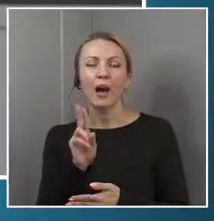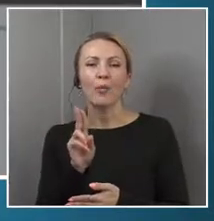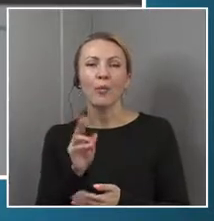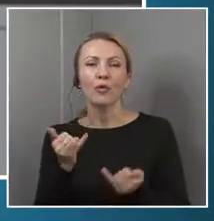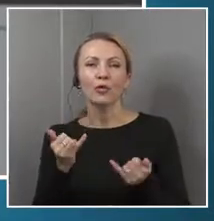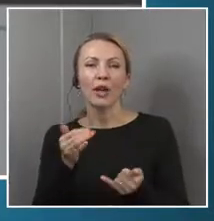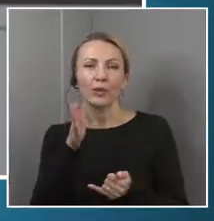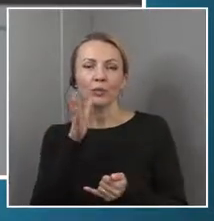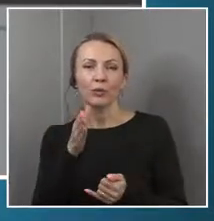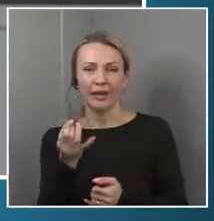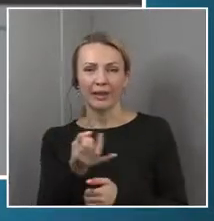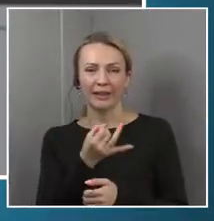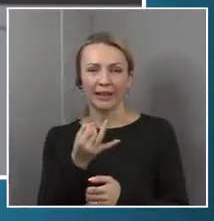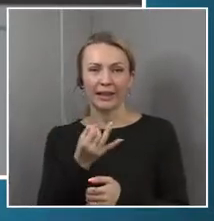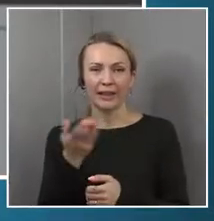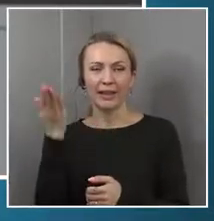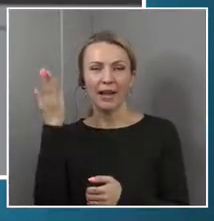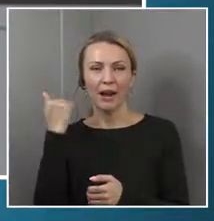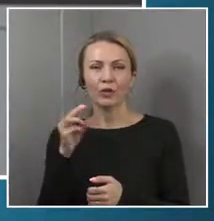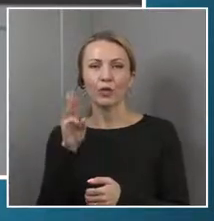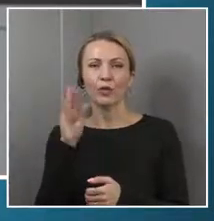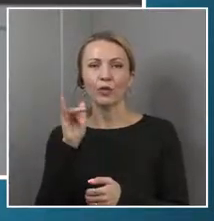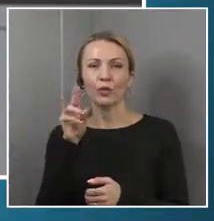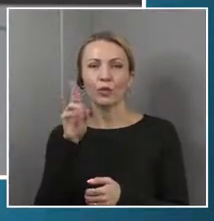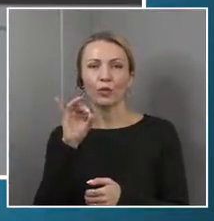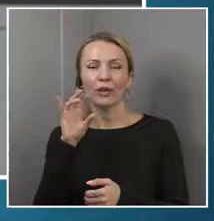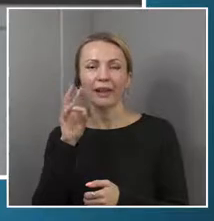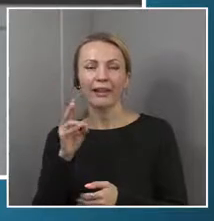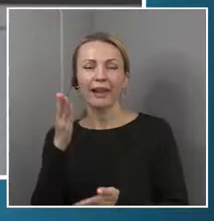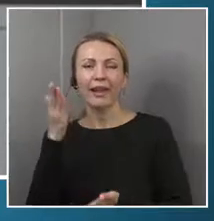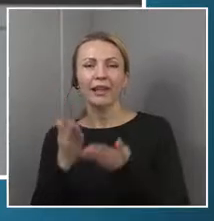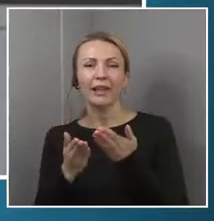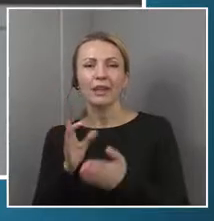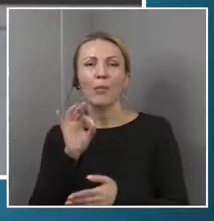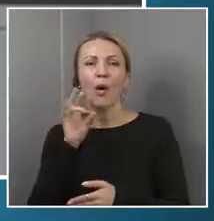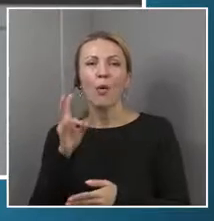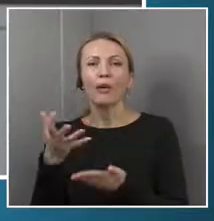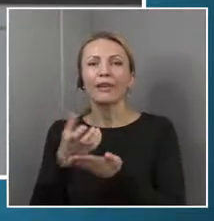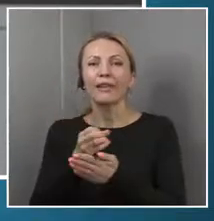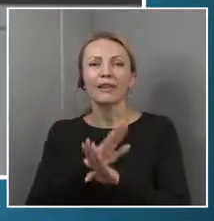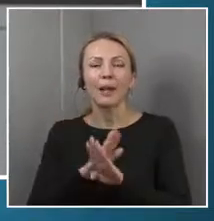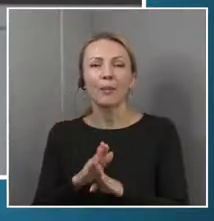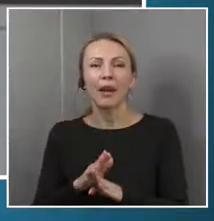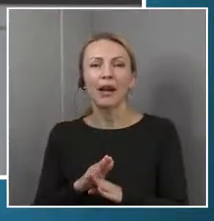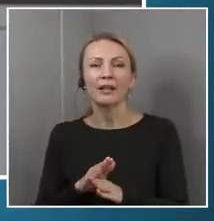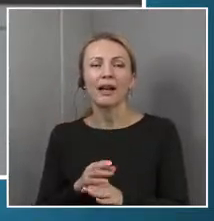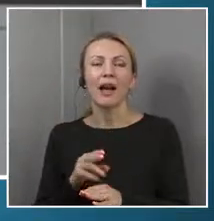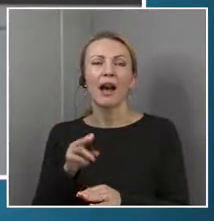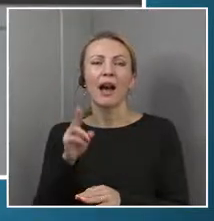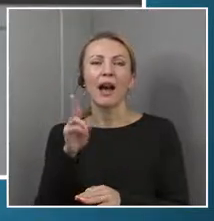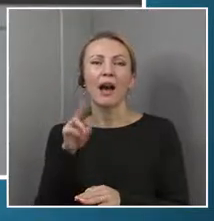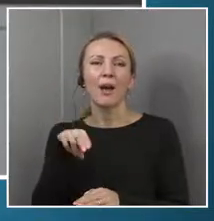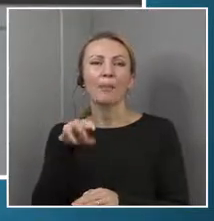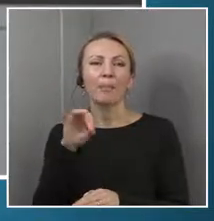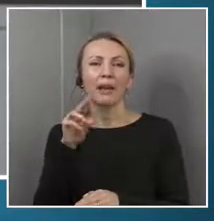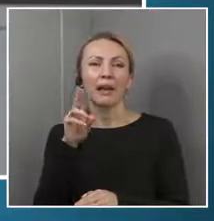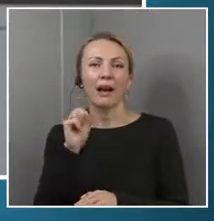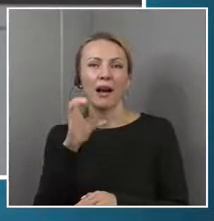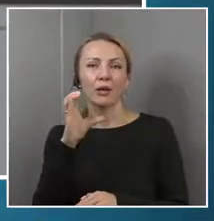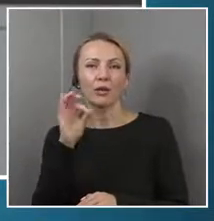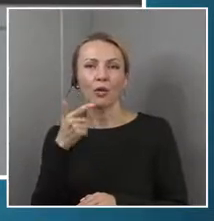mark in history, because Shukin would be forgotten in Soviet